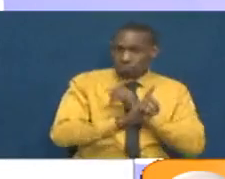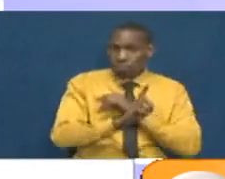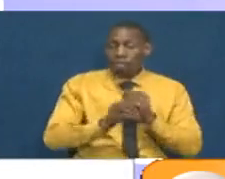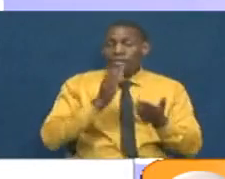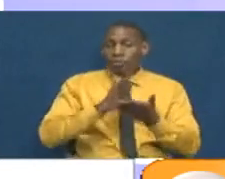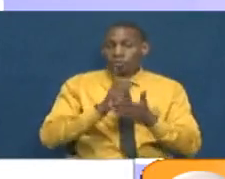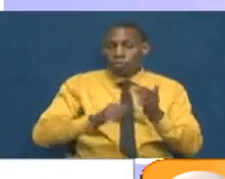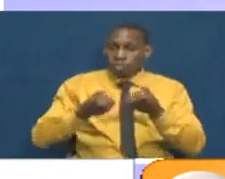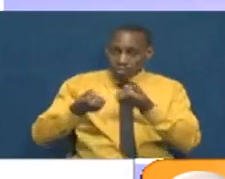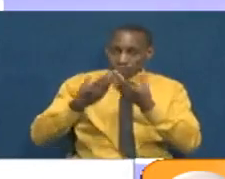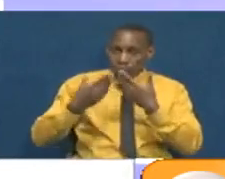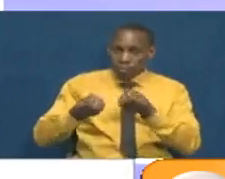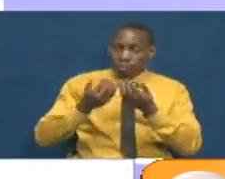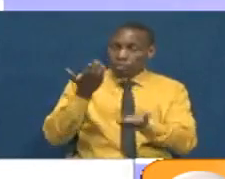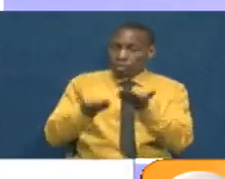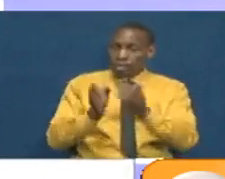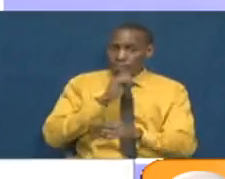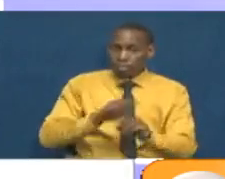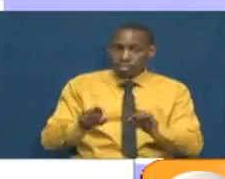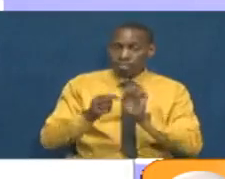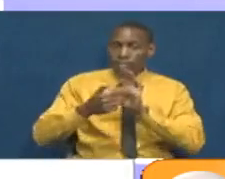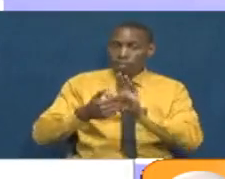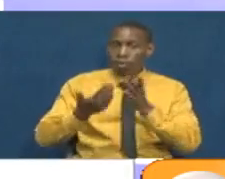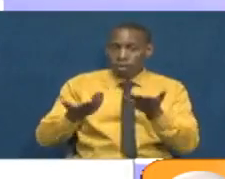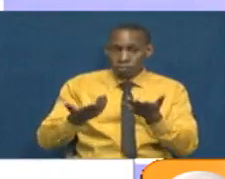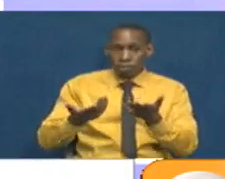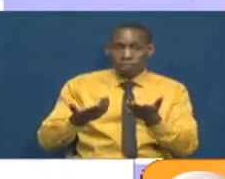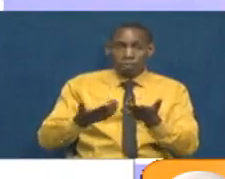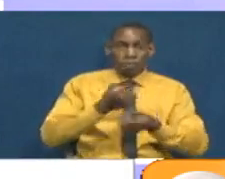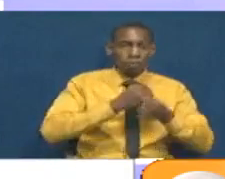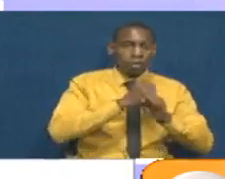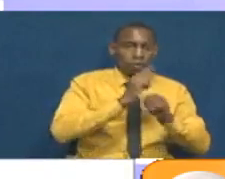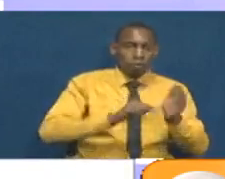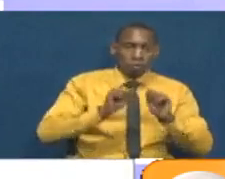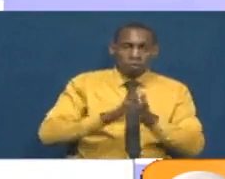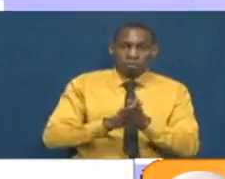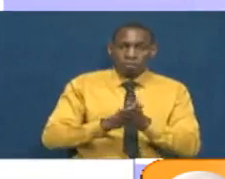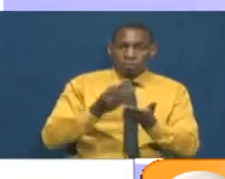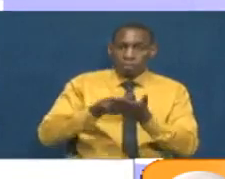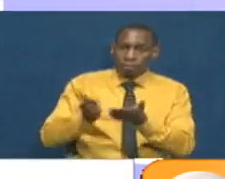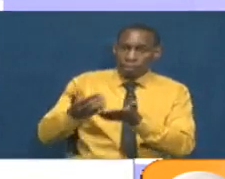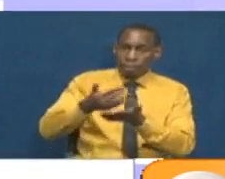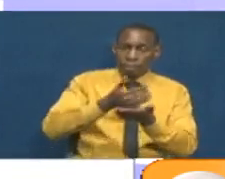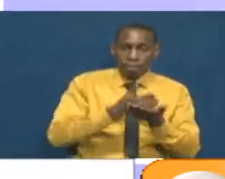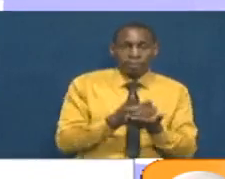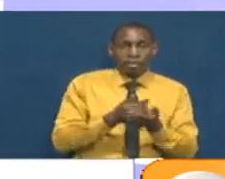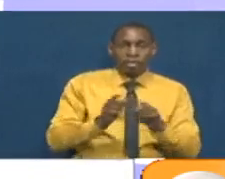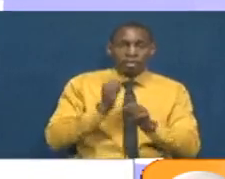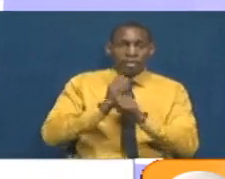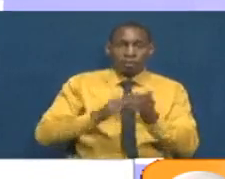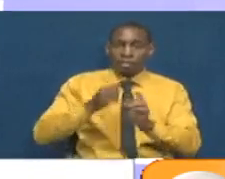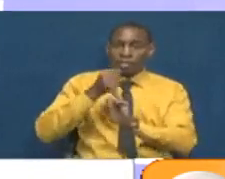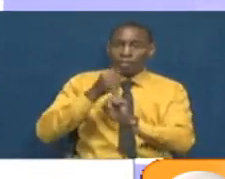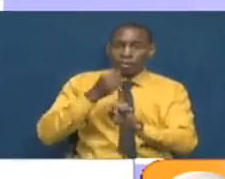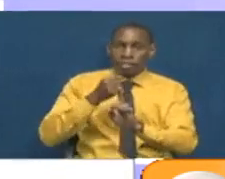It's actual information that has been analyzed that points in terms of what do I need to do to grow my revenue? What do I need to do to